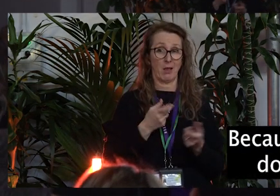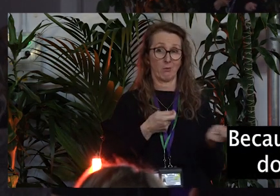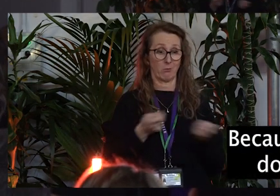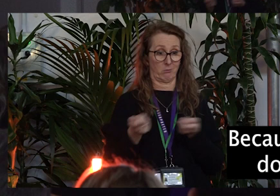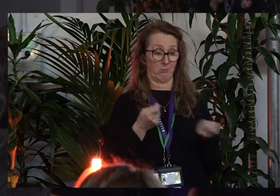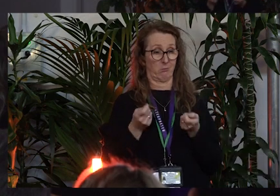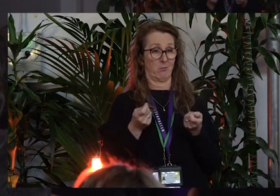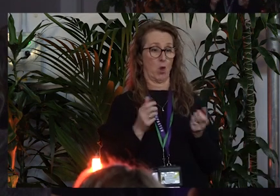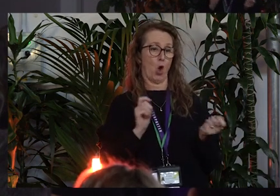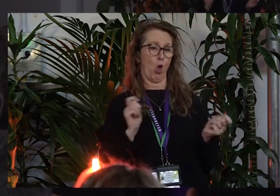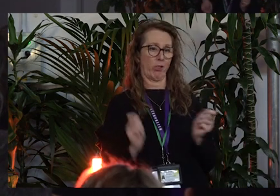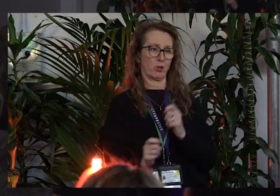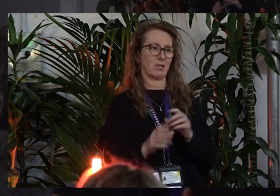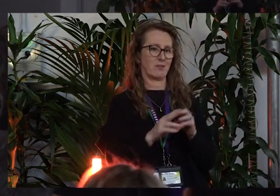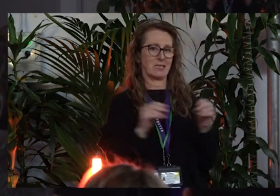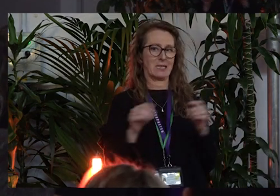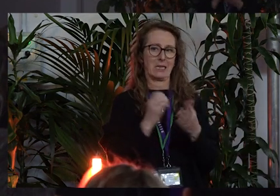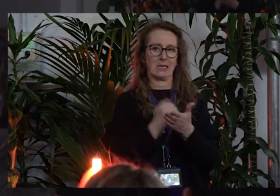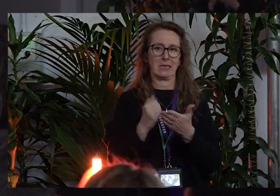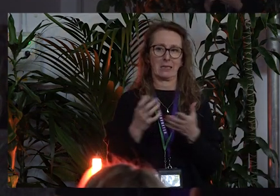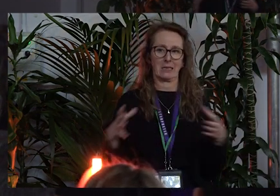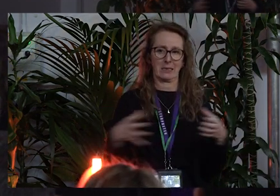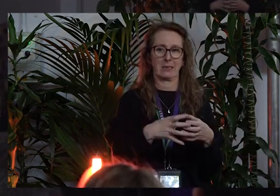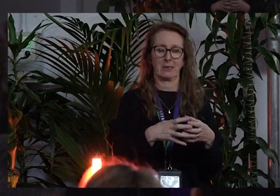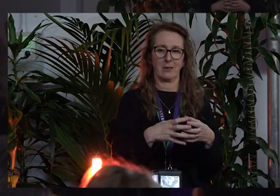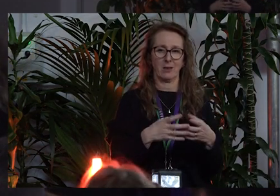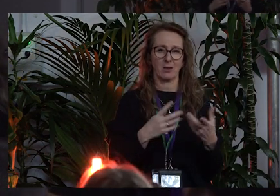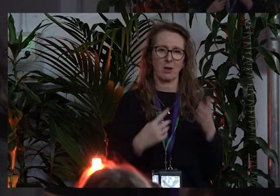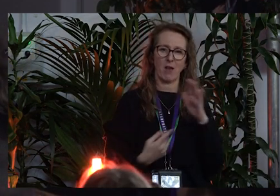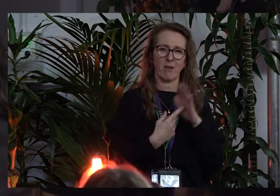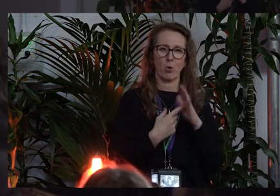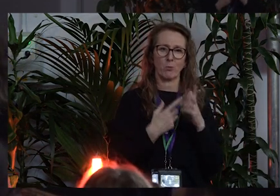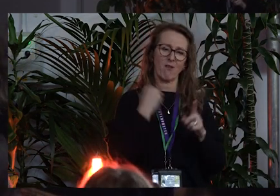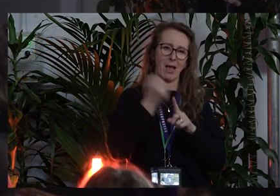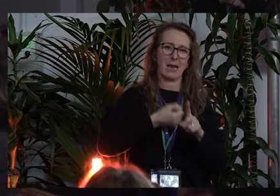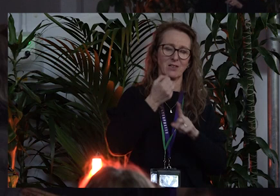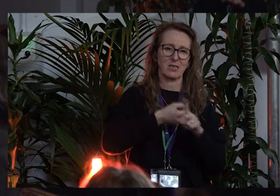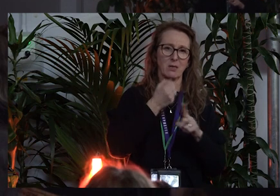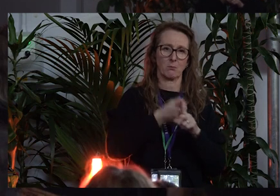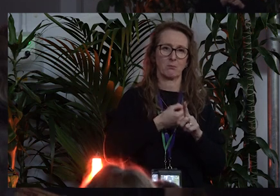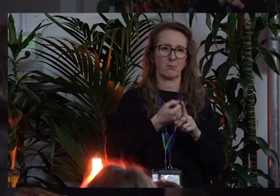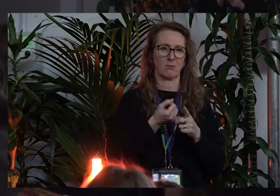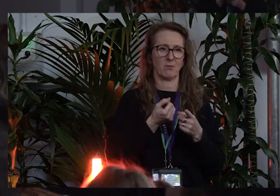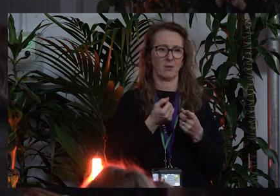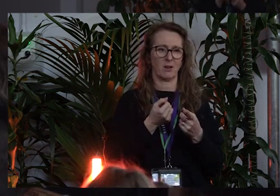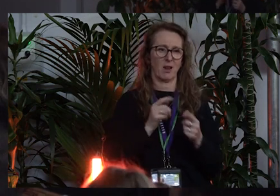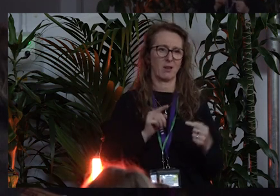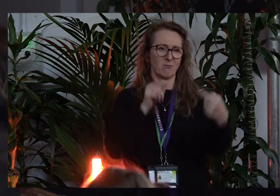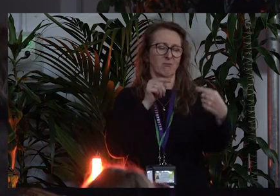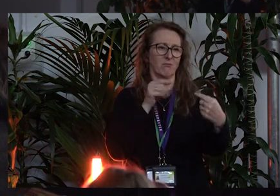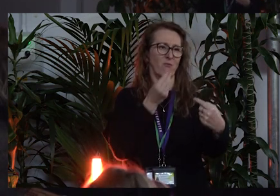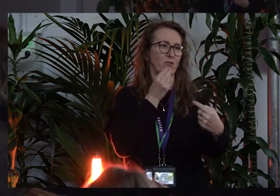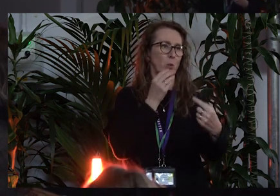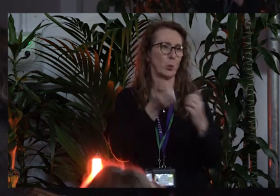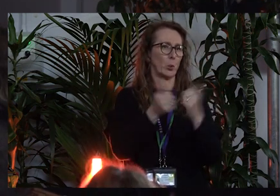Seed Facts, and it's very picky part of the activism against the food corporations. So